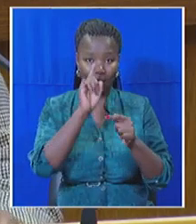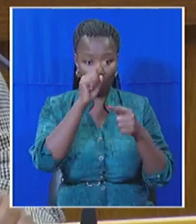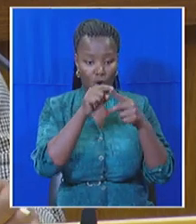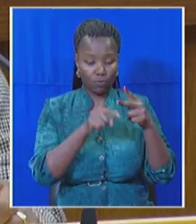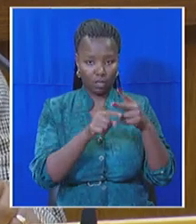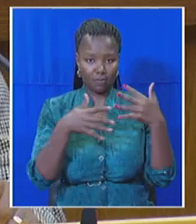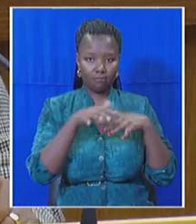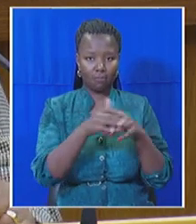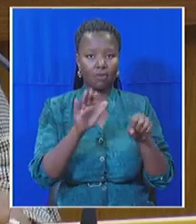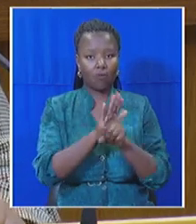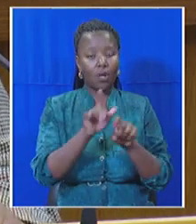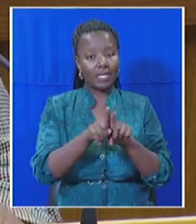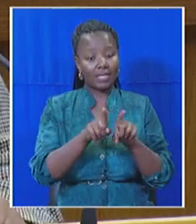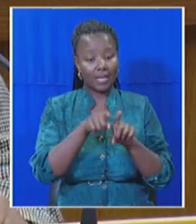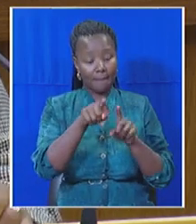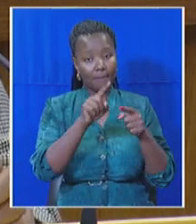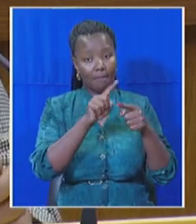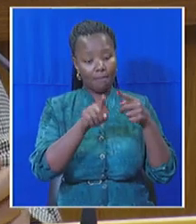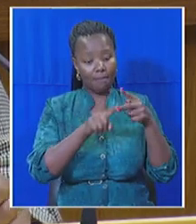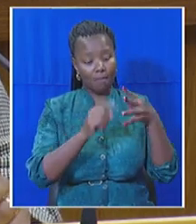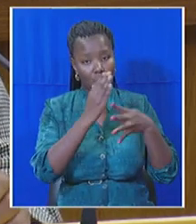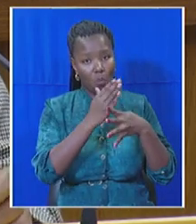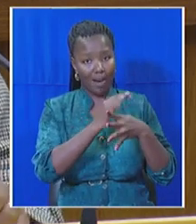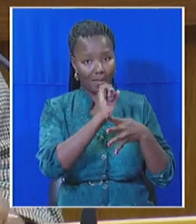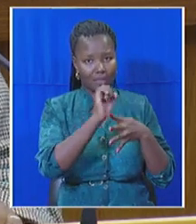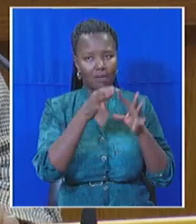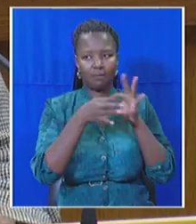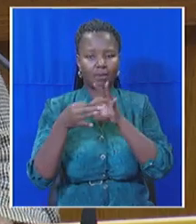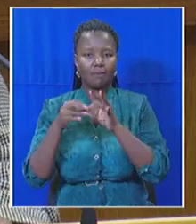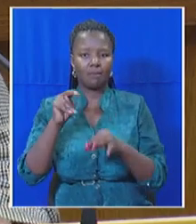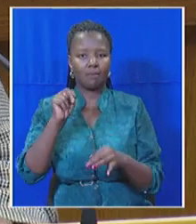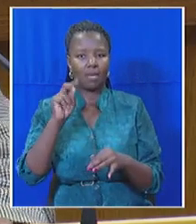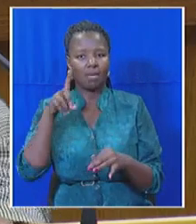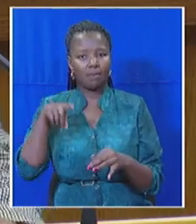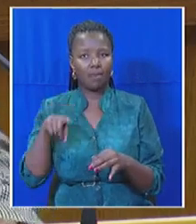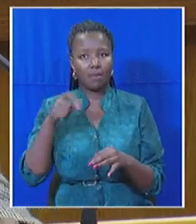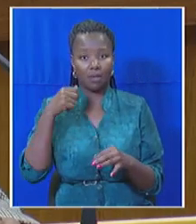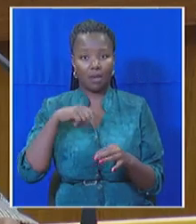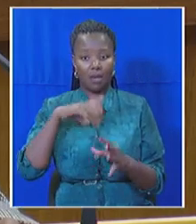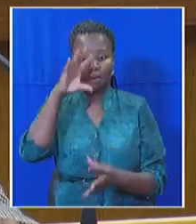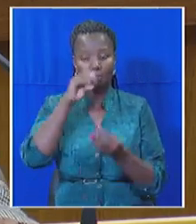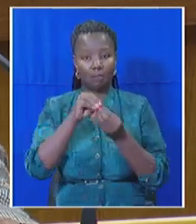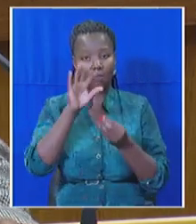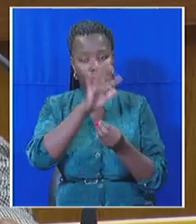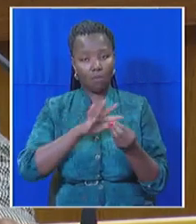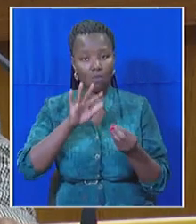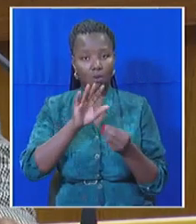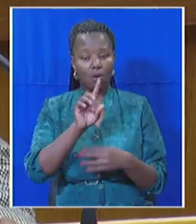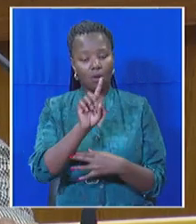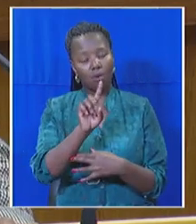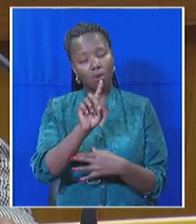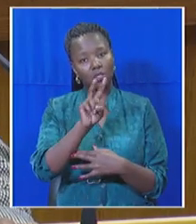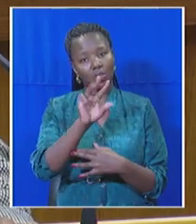in the National Development Plan. With our diplomatic missions now totaling 126 in 109